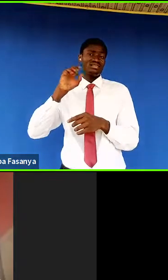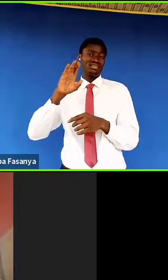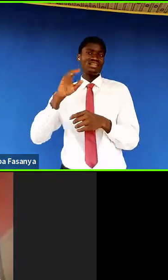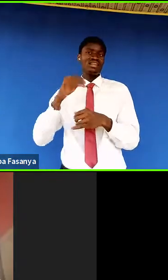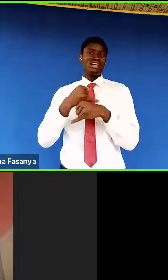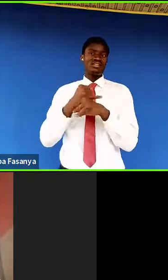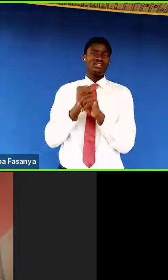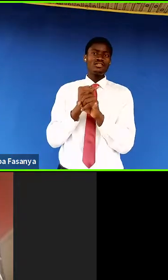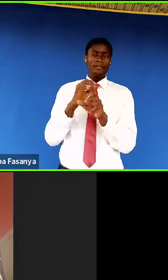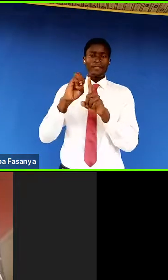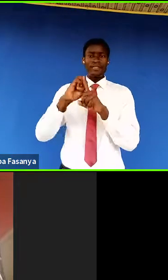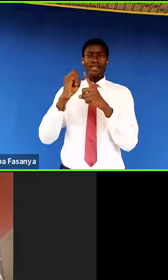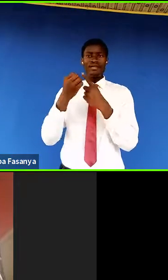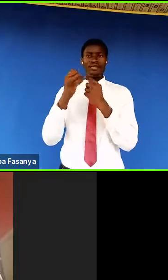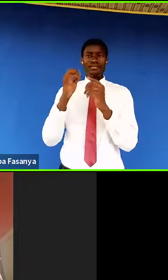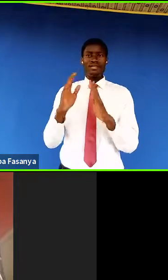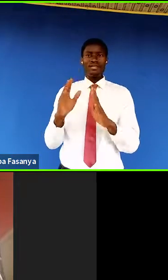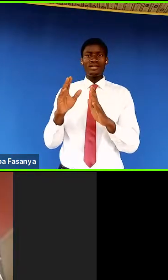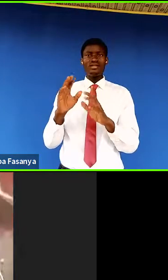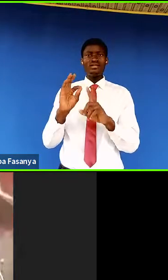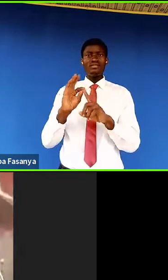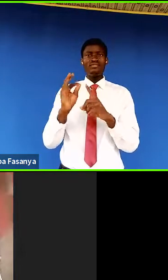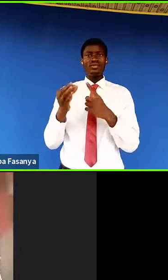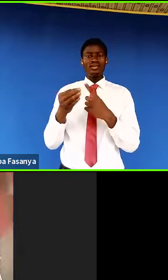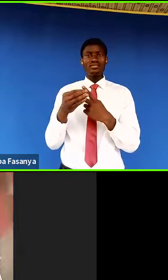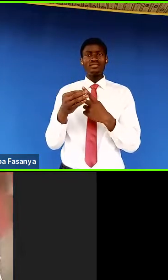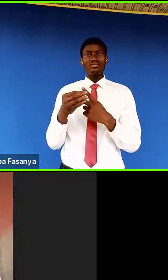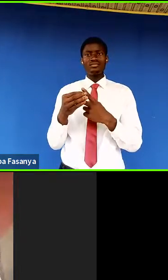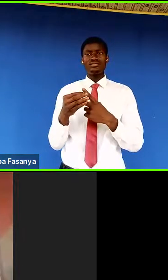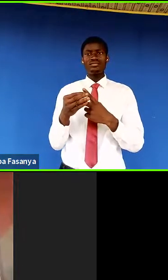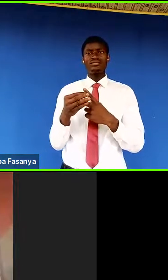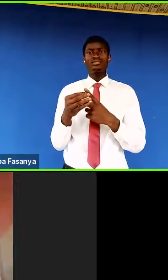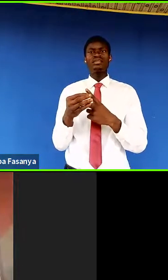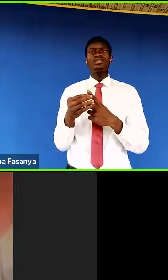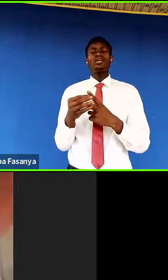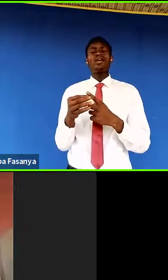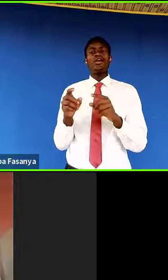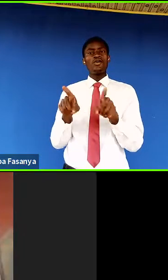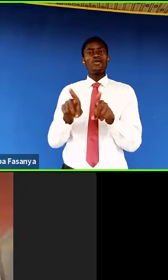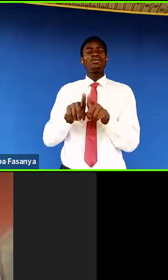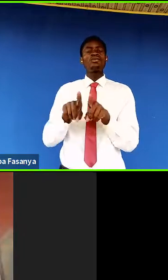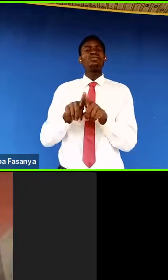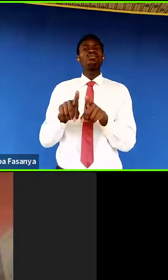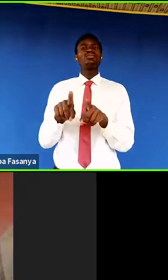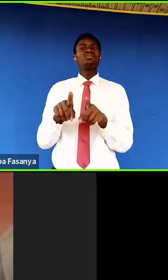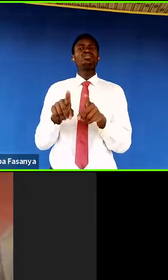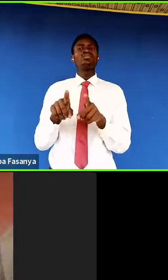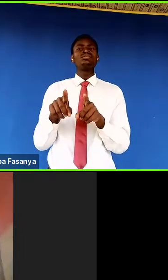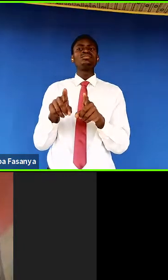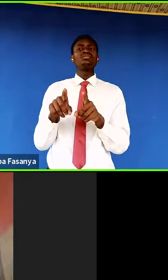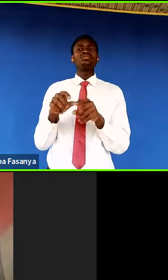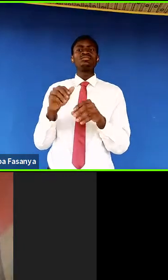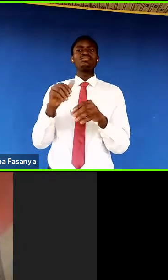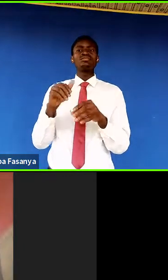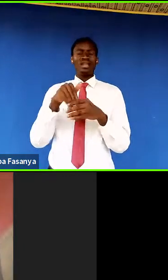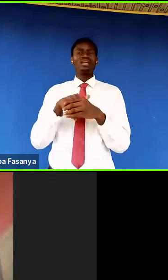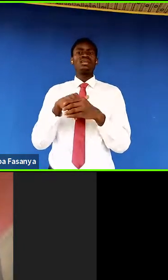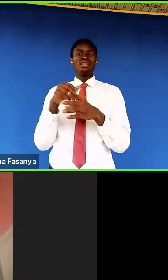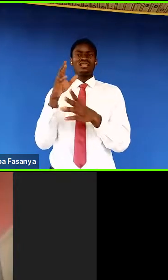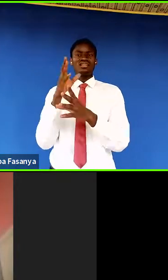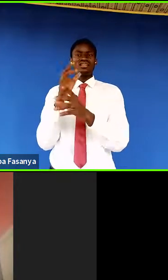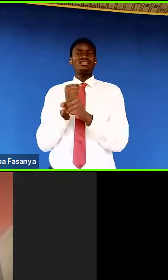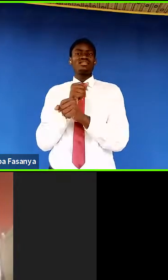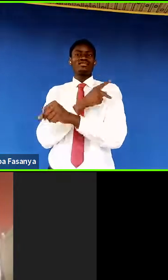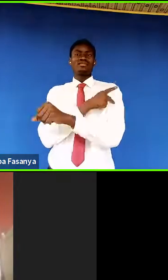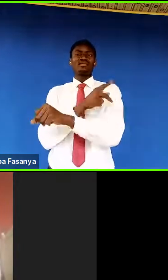factors, yes, very, very key in fertility. So we also want to watch the